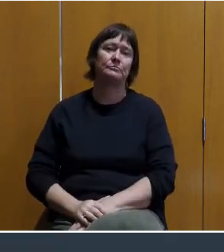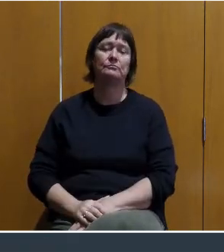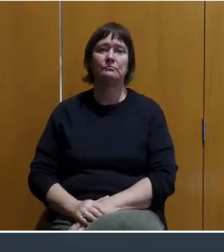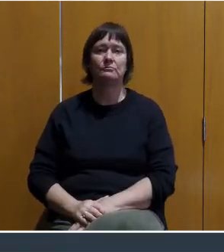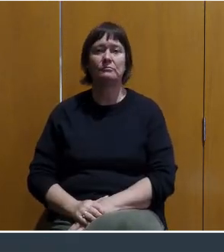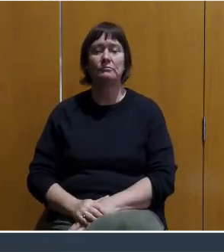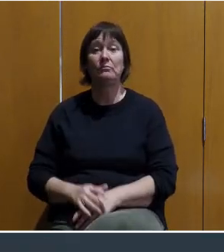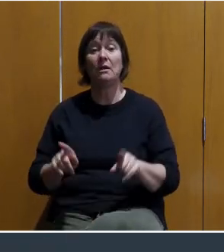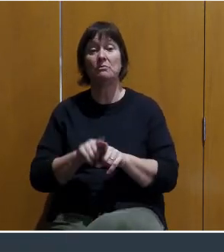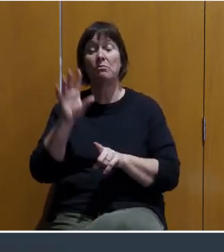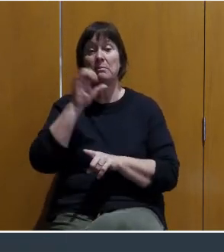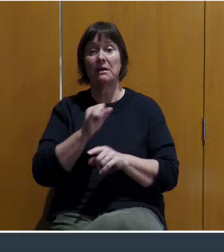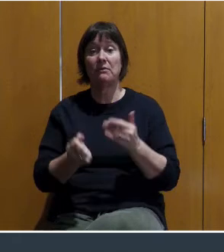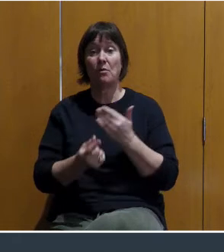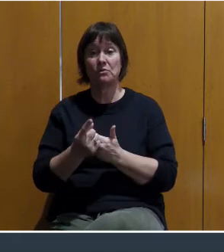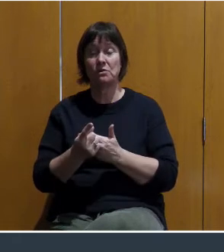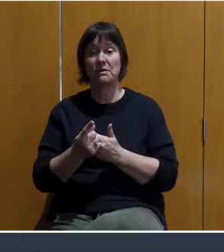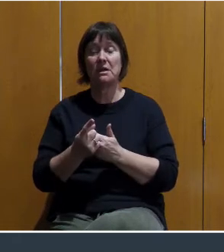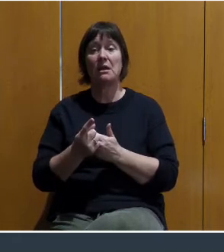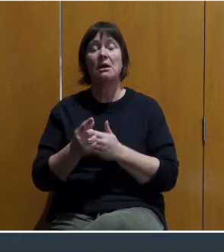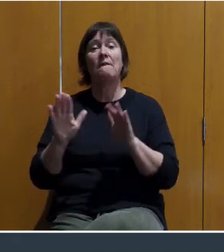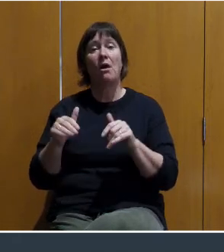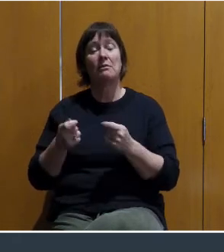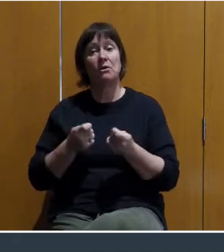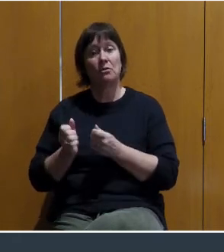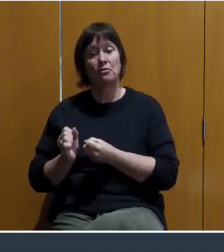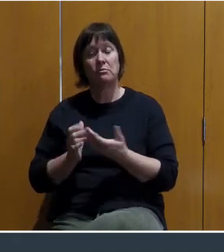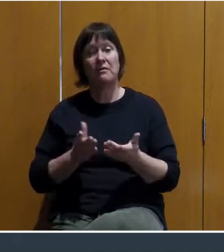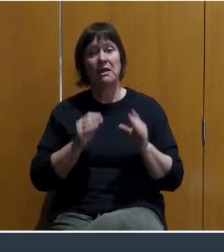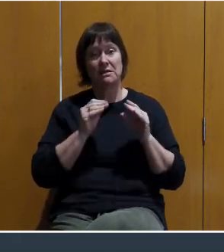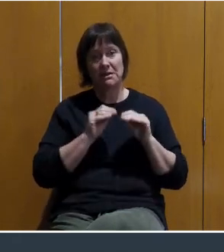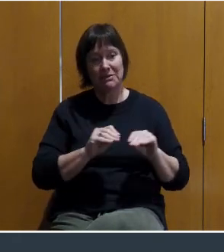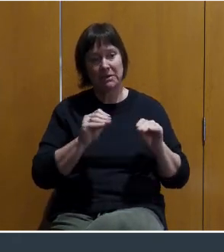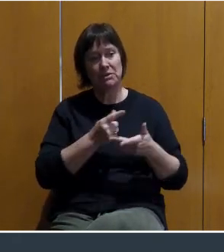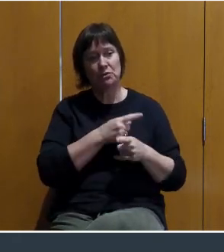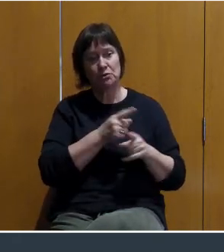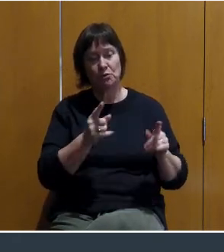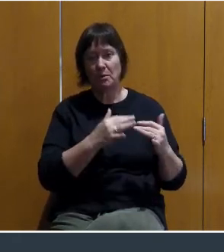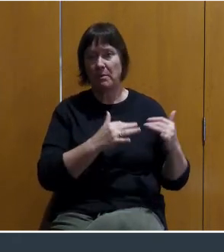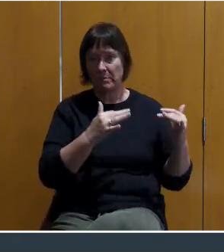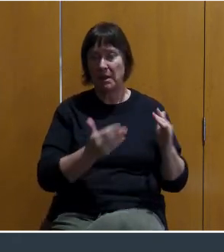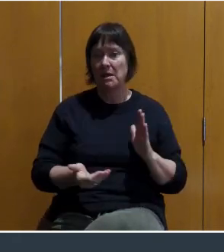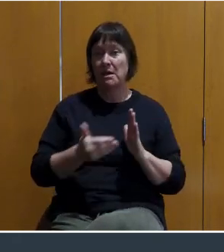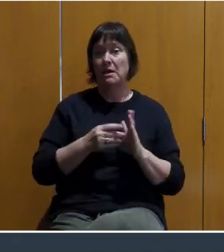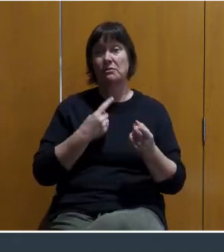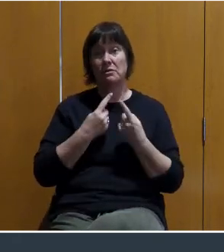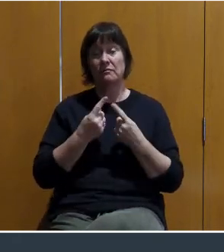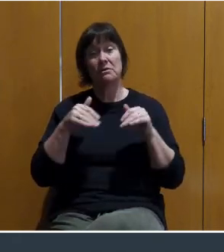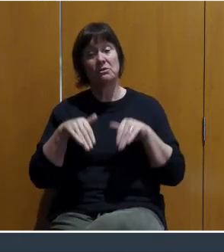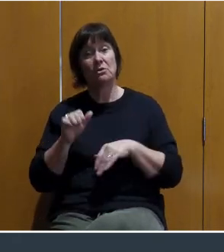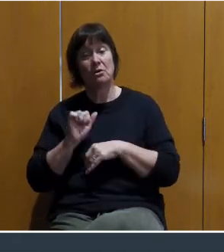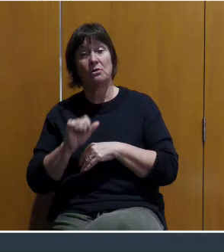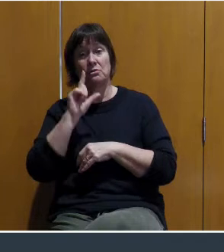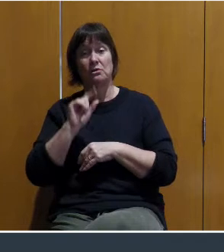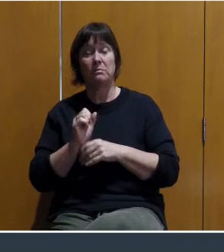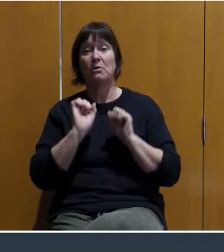We also believe there are opportunities for animal control to provide education to the public. Extra information on dog ownership could be placed